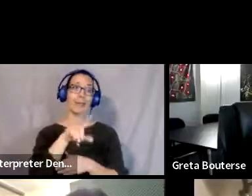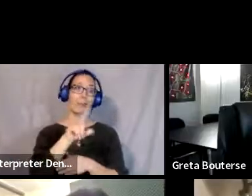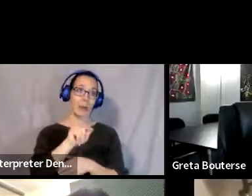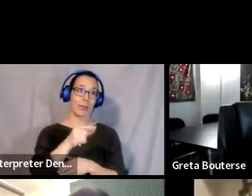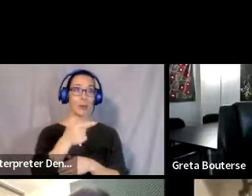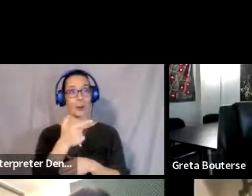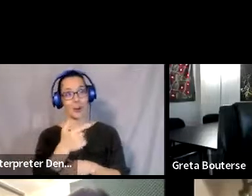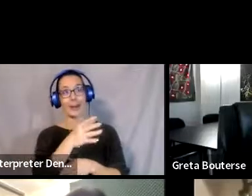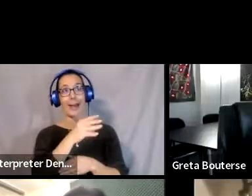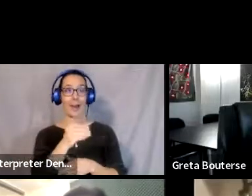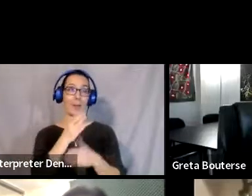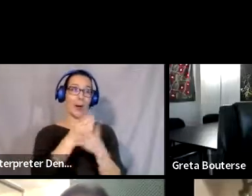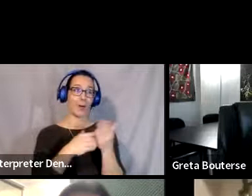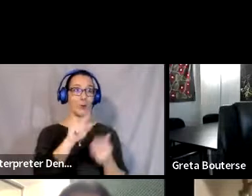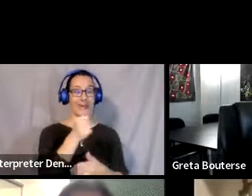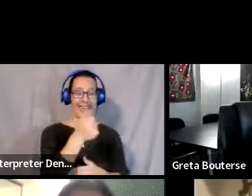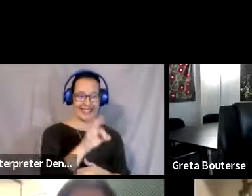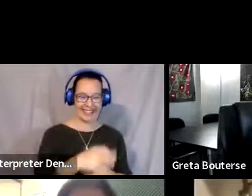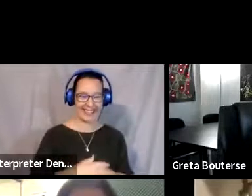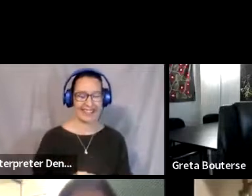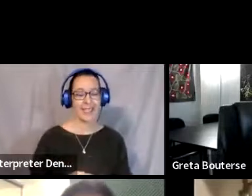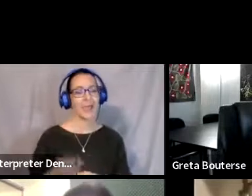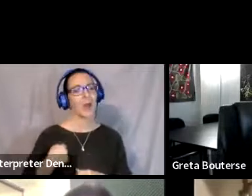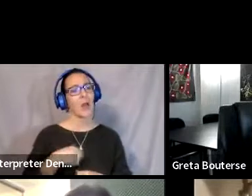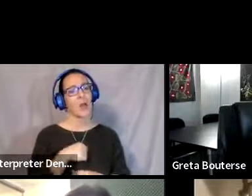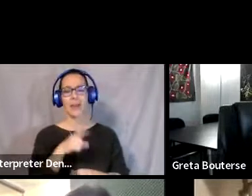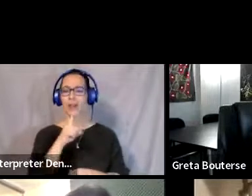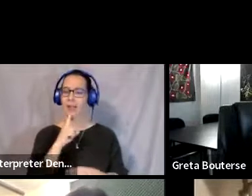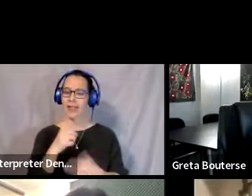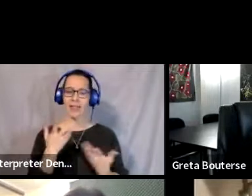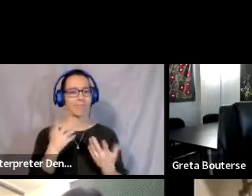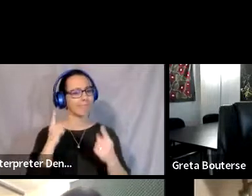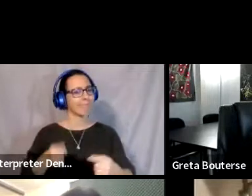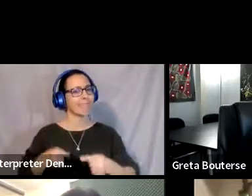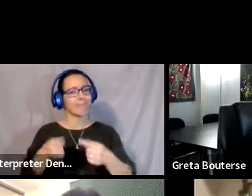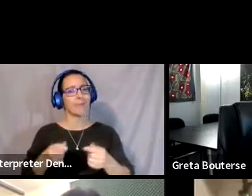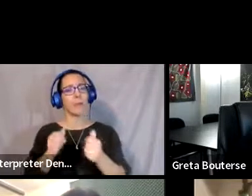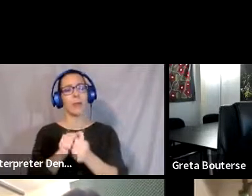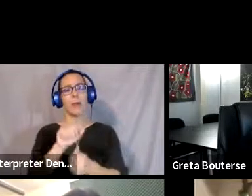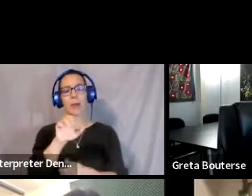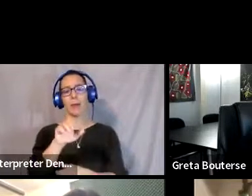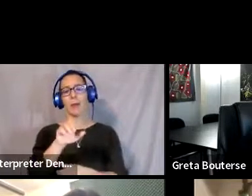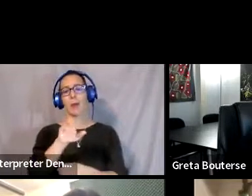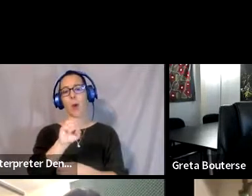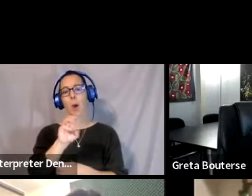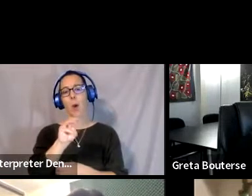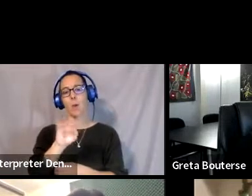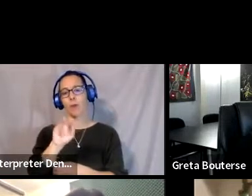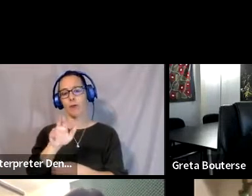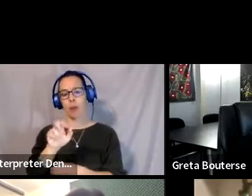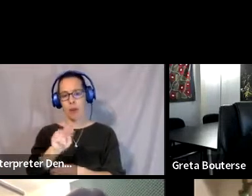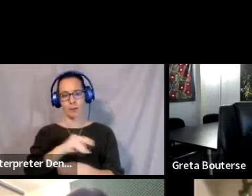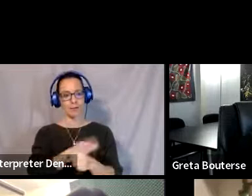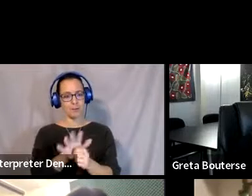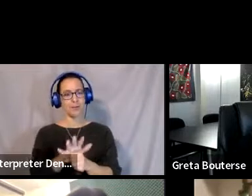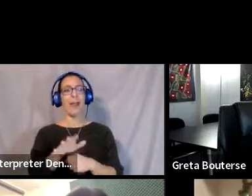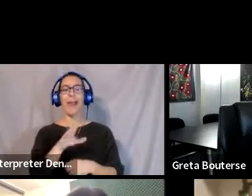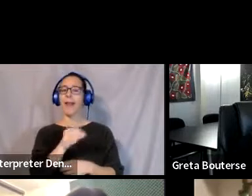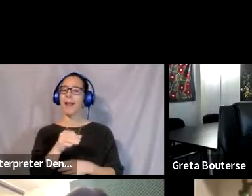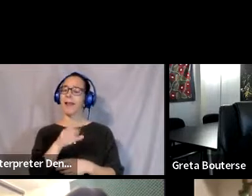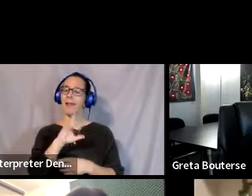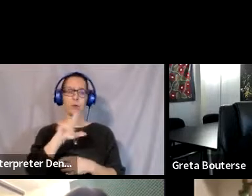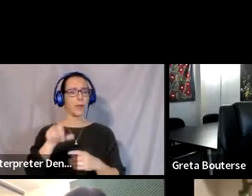We obviously have all been wrestling with the Omicron variant, and it has had a marked